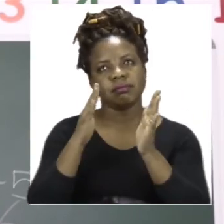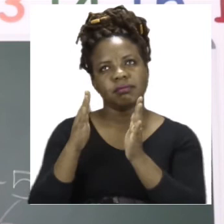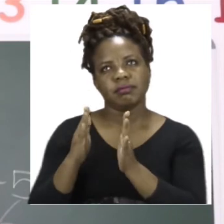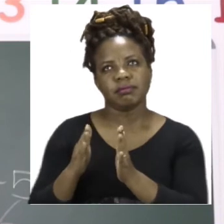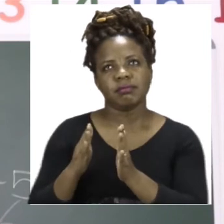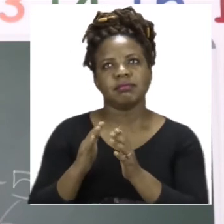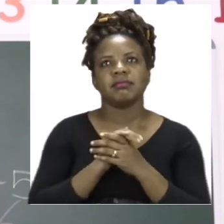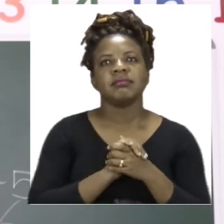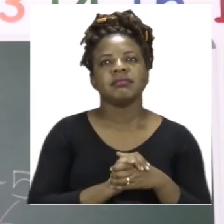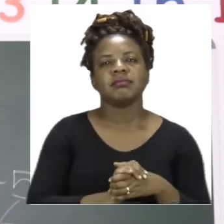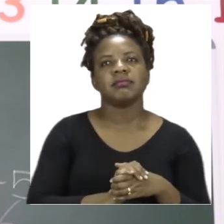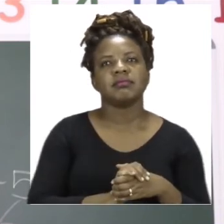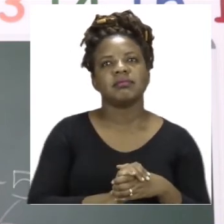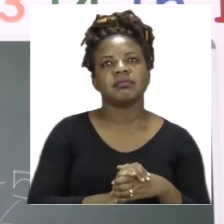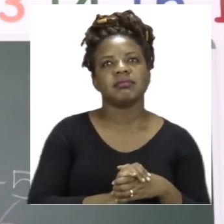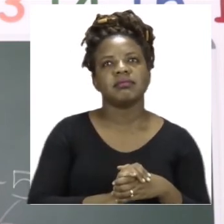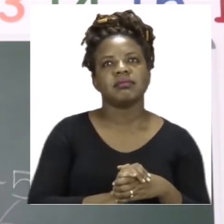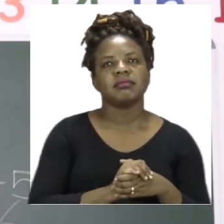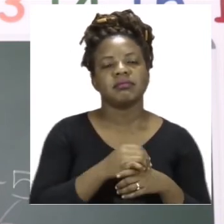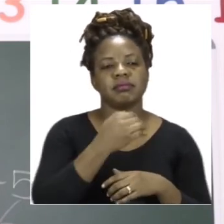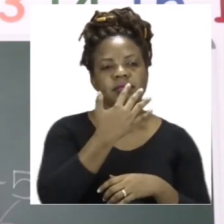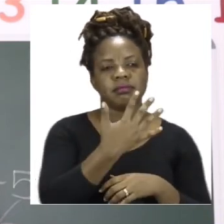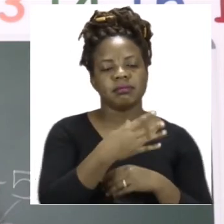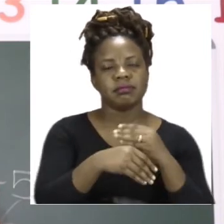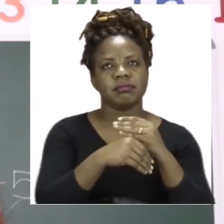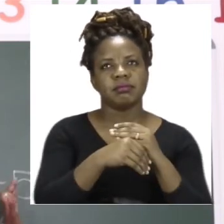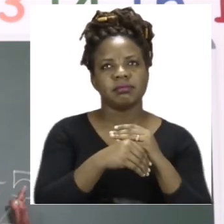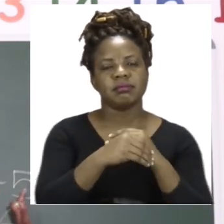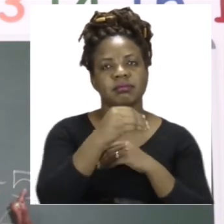do the same thing. The next one says